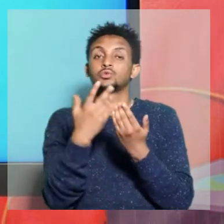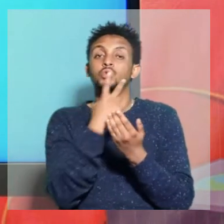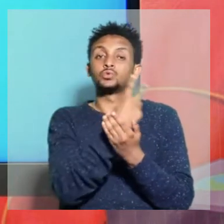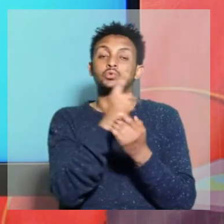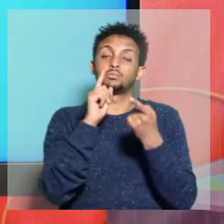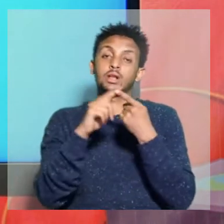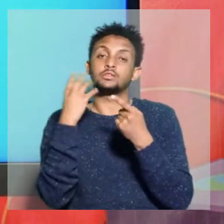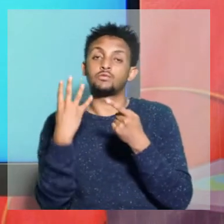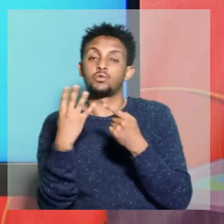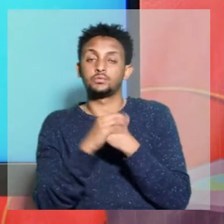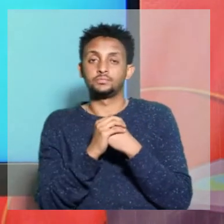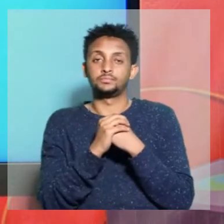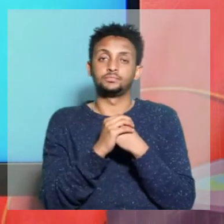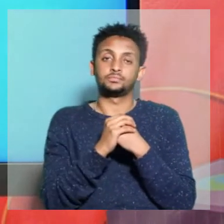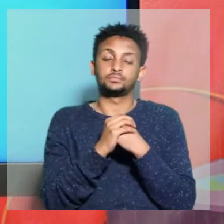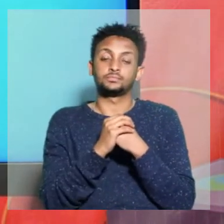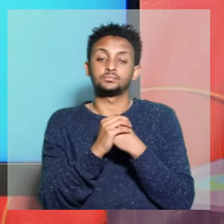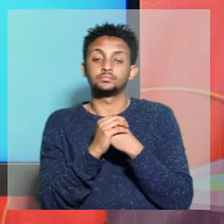2 plus 4.